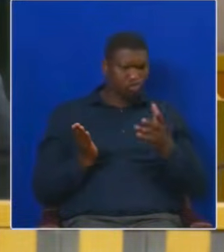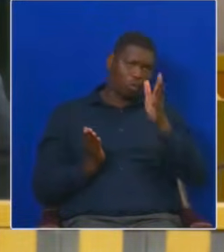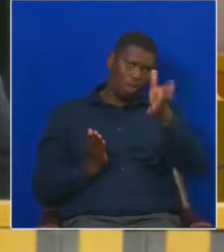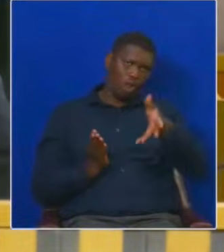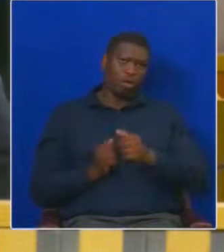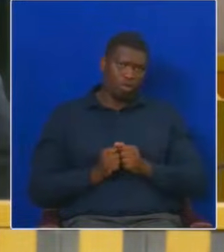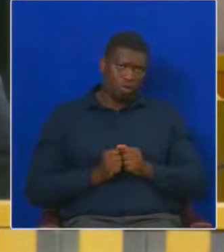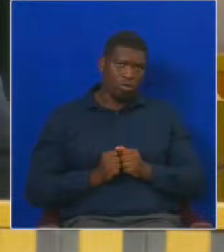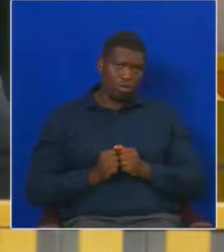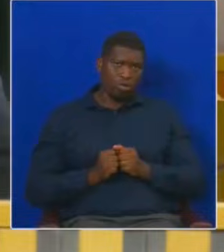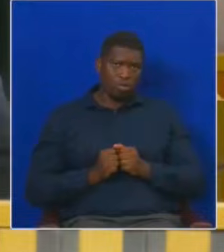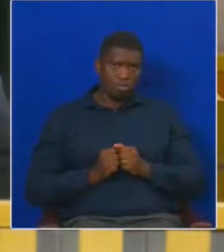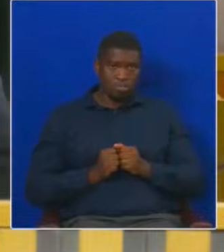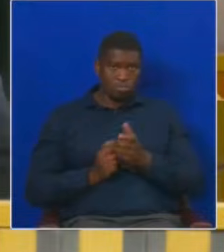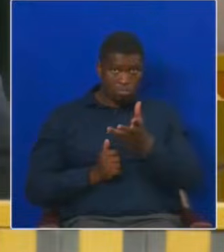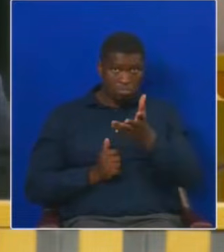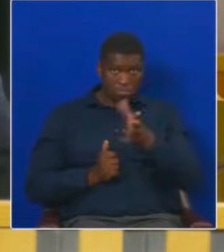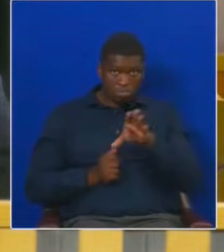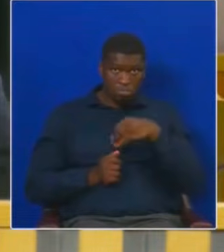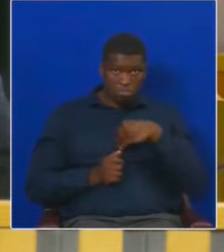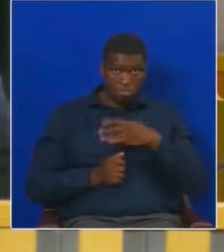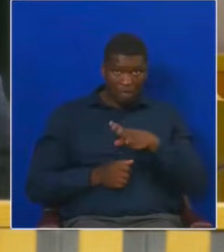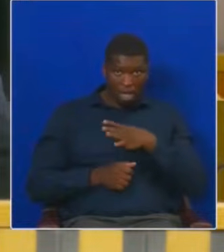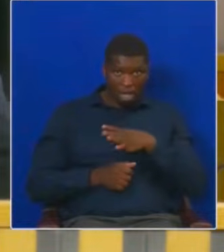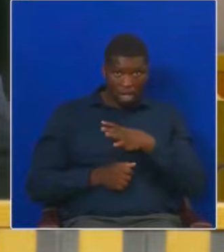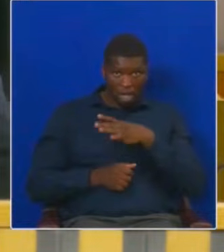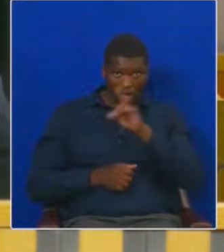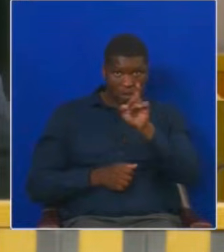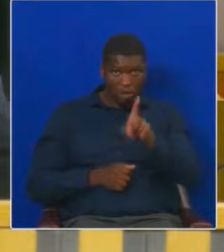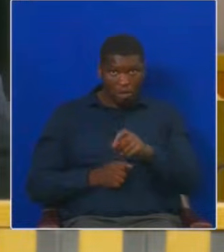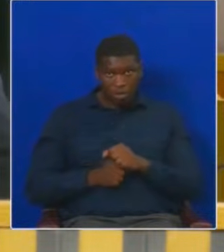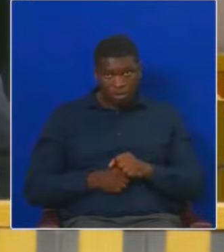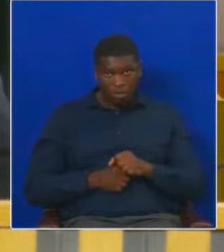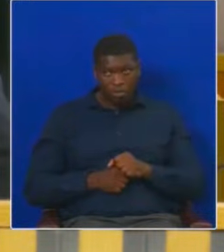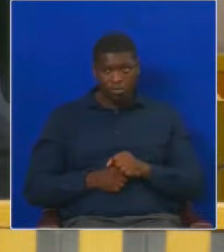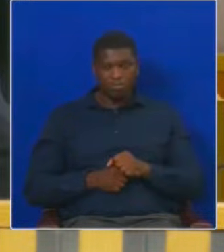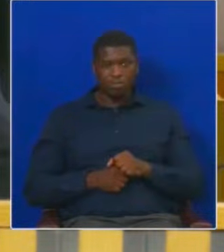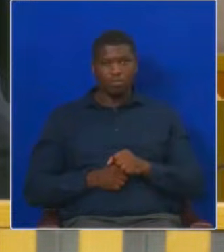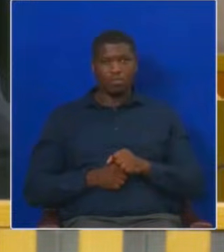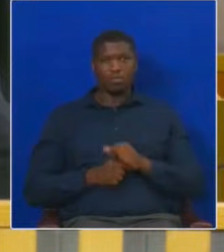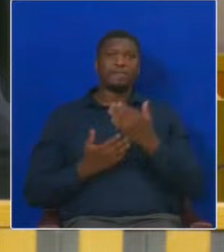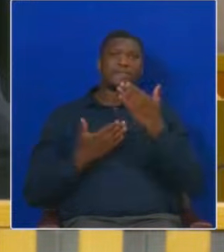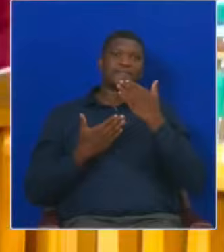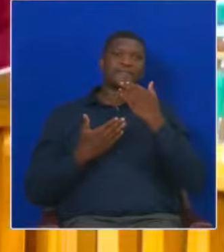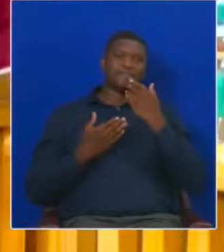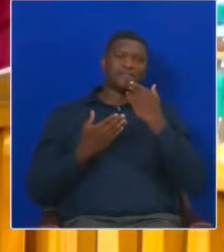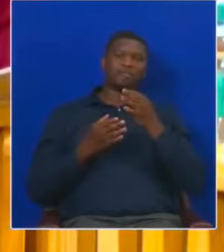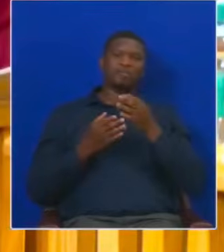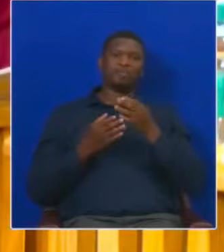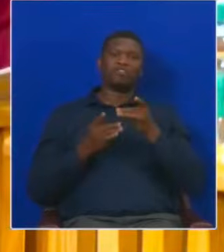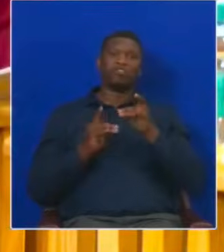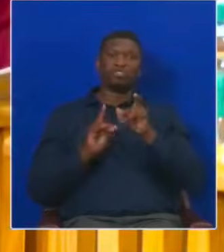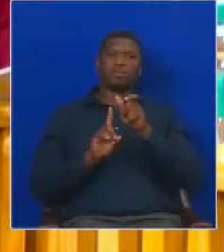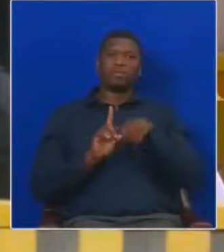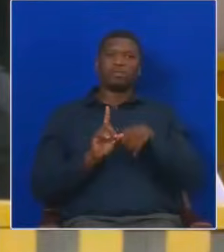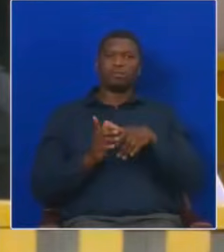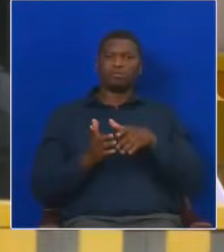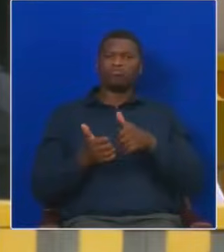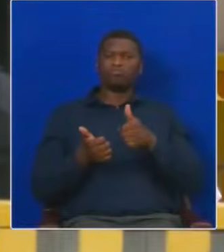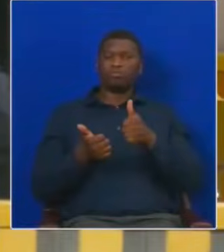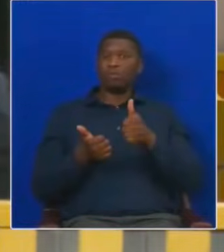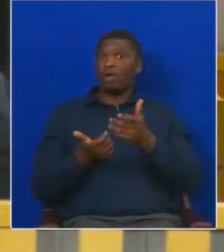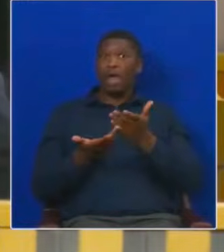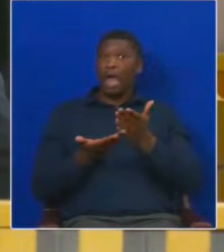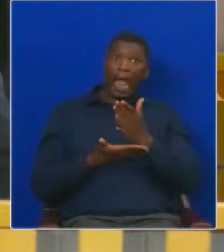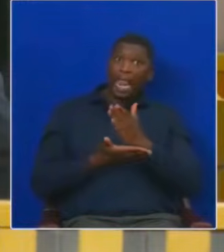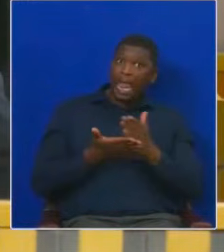be happy with that? Thank you, Chairperson. That's in order. I will then... Unless there's one